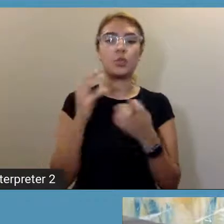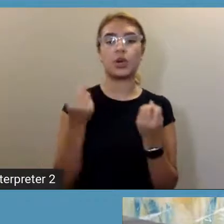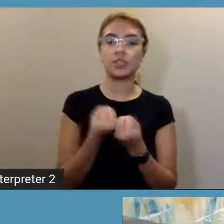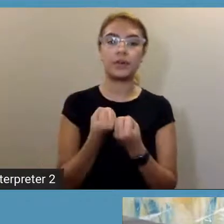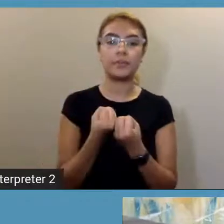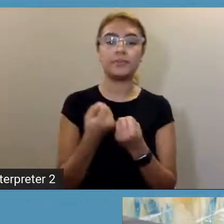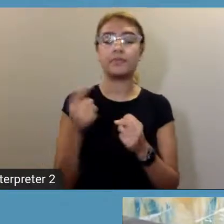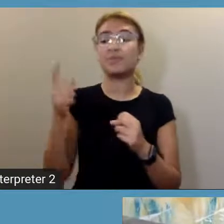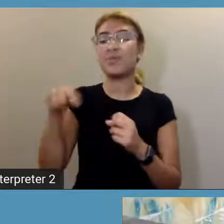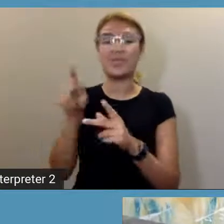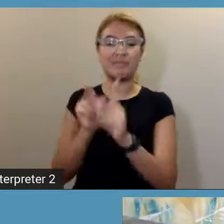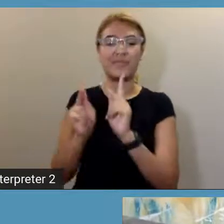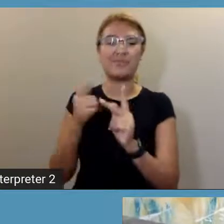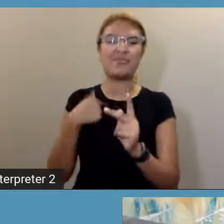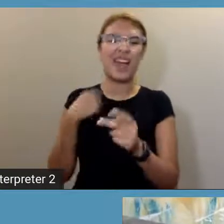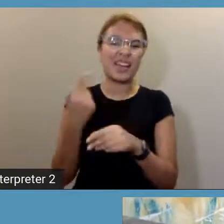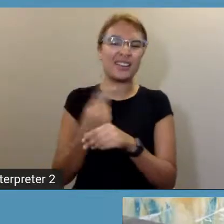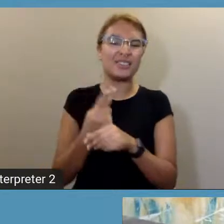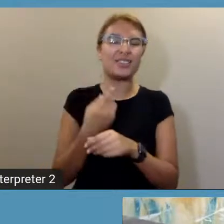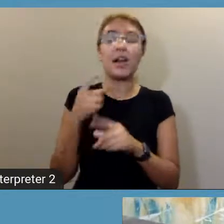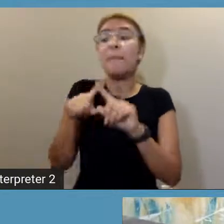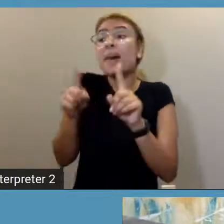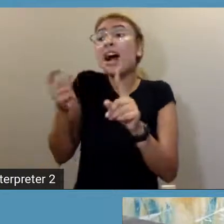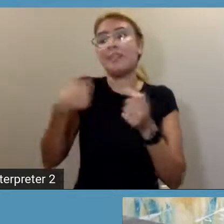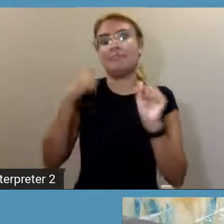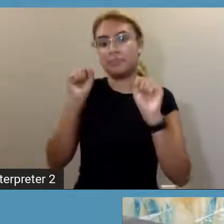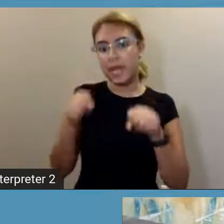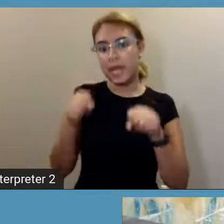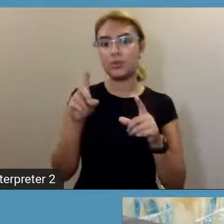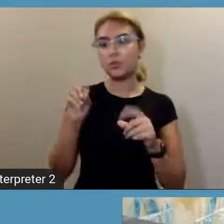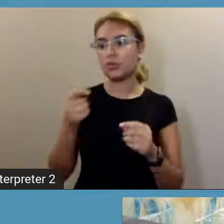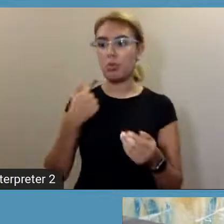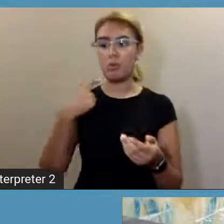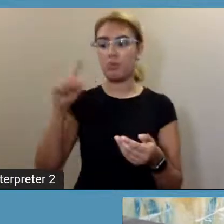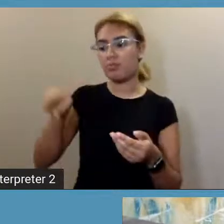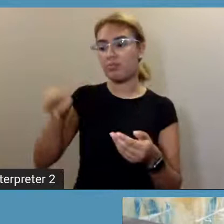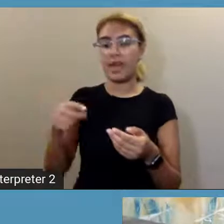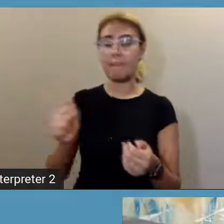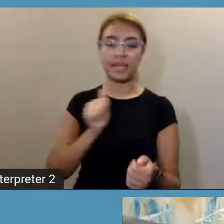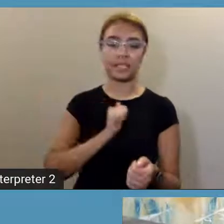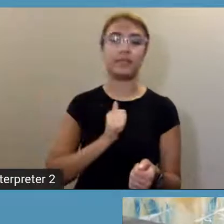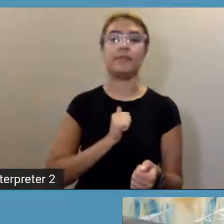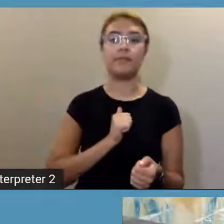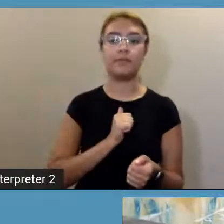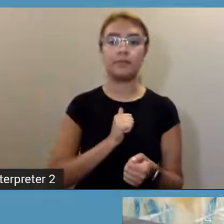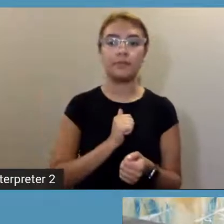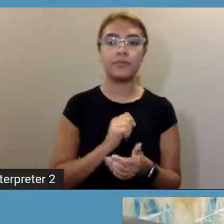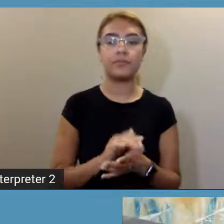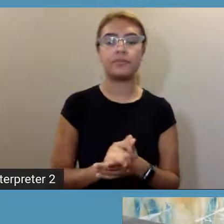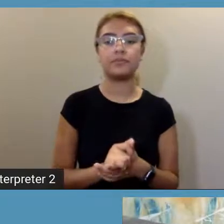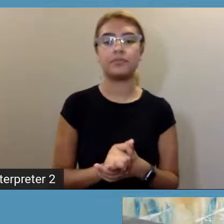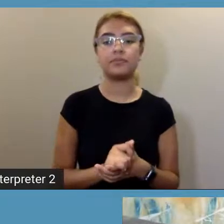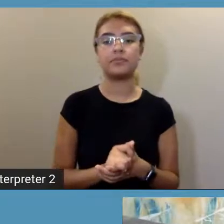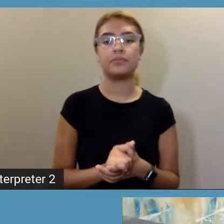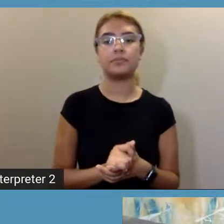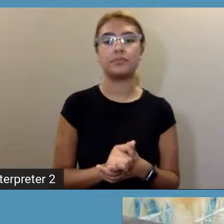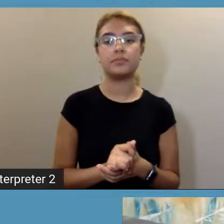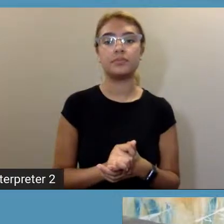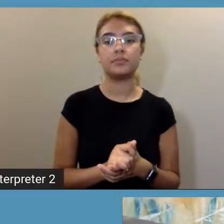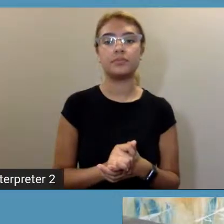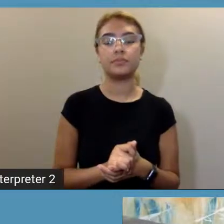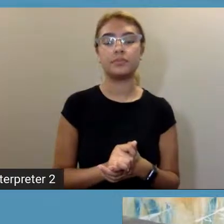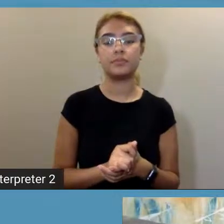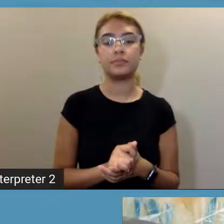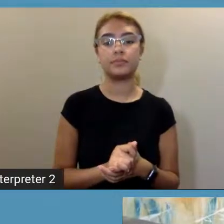would. But I can generate the space myself. And I guess maybe a corollary to that, and I'll apologize if you've kind of covered this part